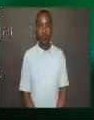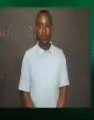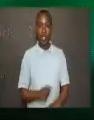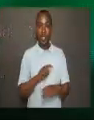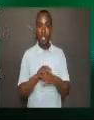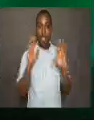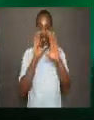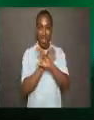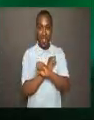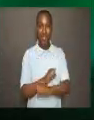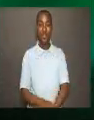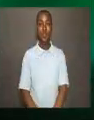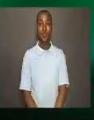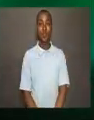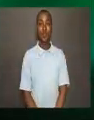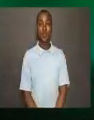Time's up.